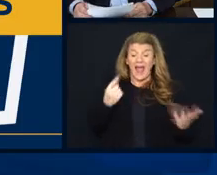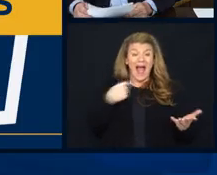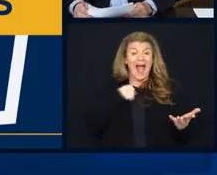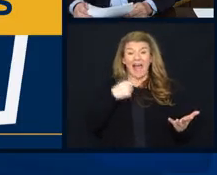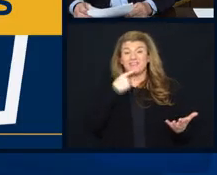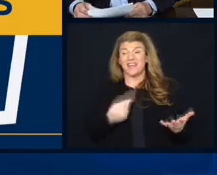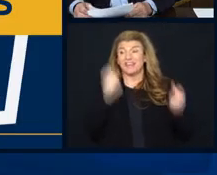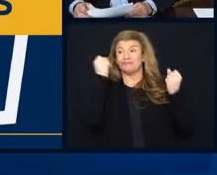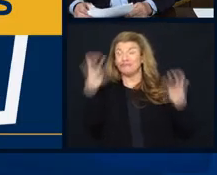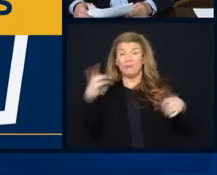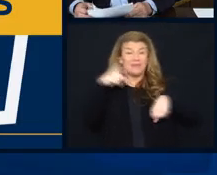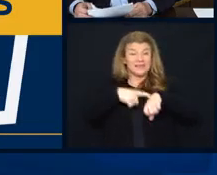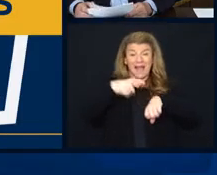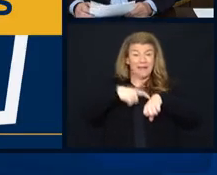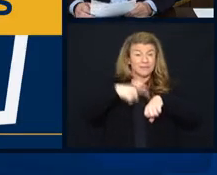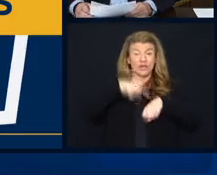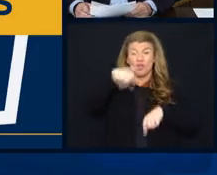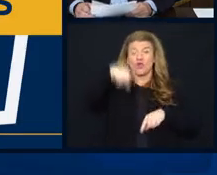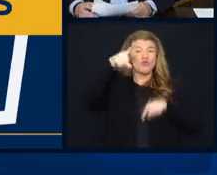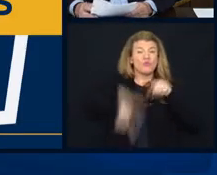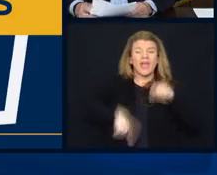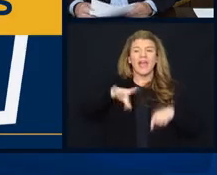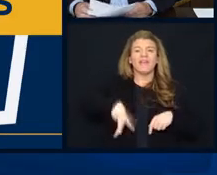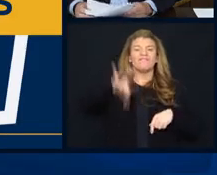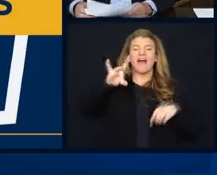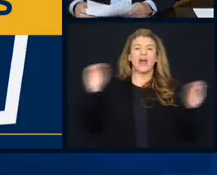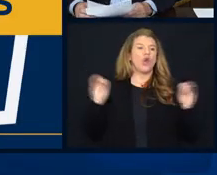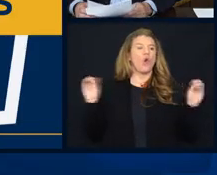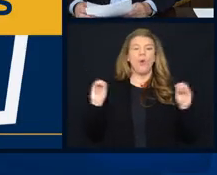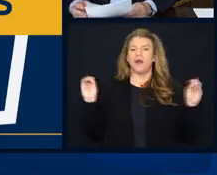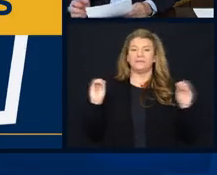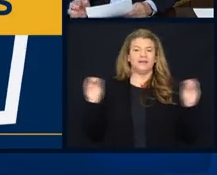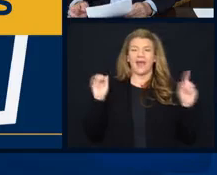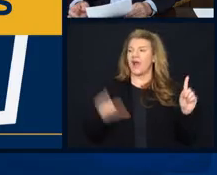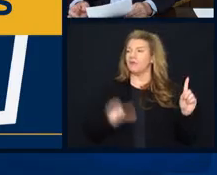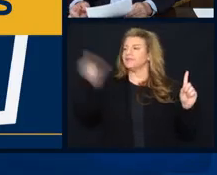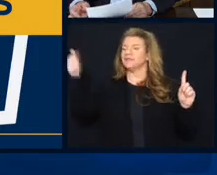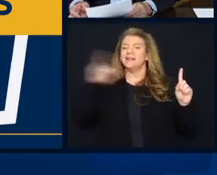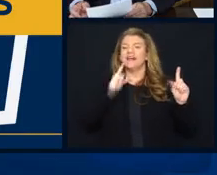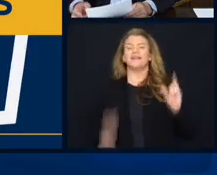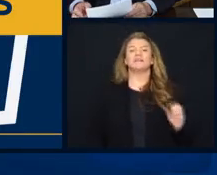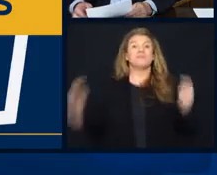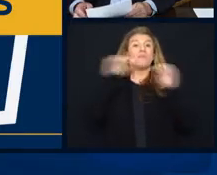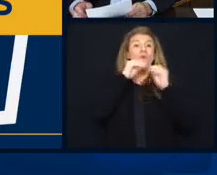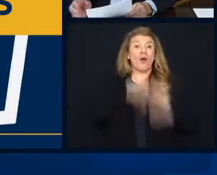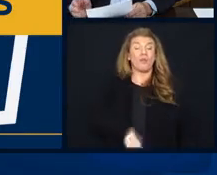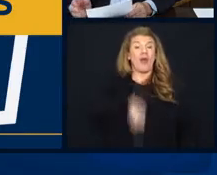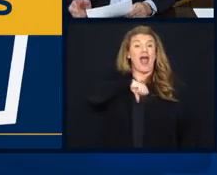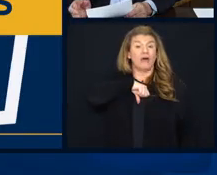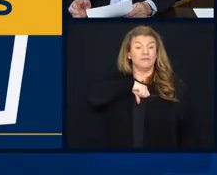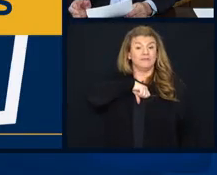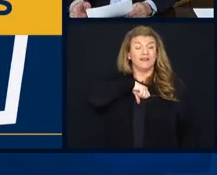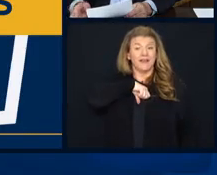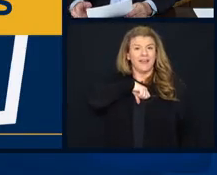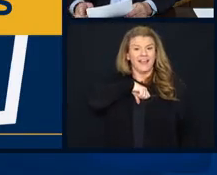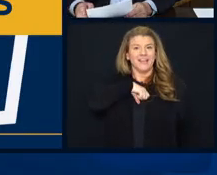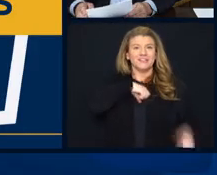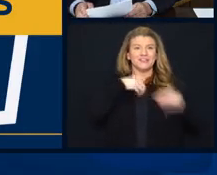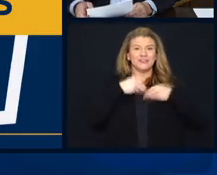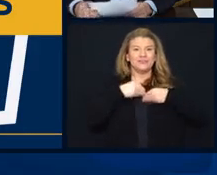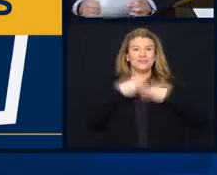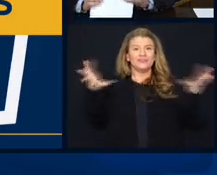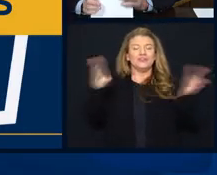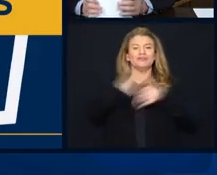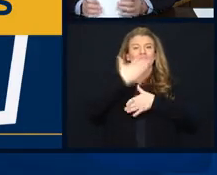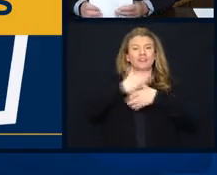1,000 times. You can't find anybody on the planet that is more proud to bring these kind of numbers to